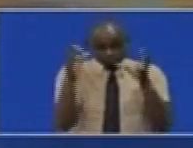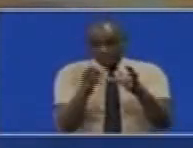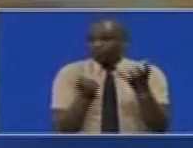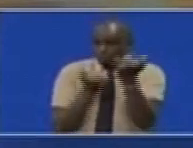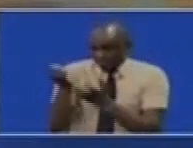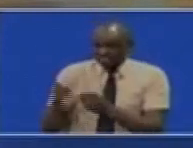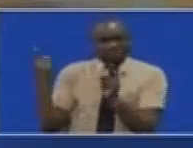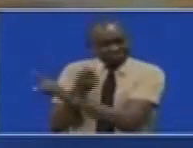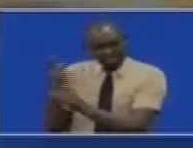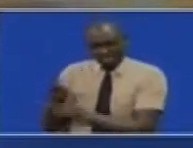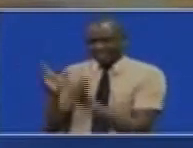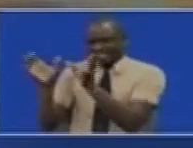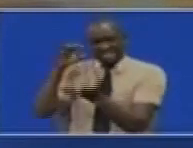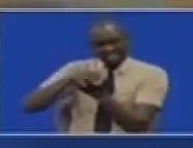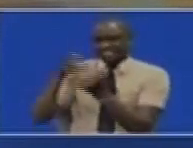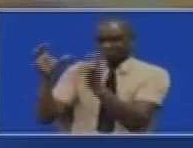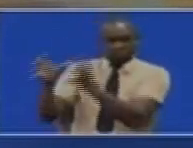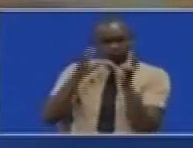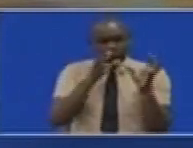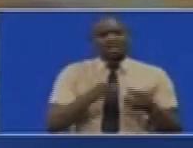commercial, so that those matters are given